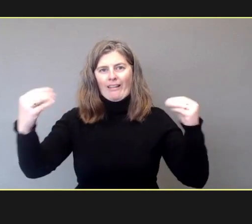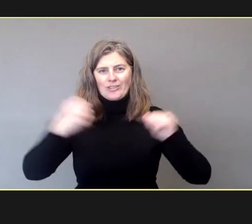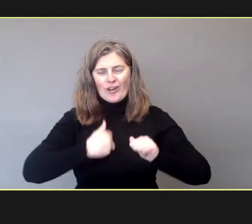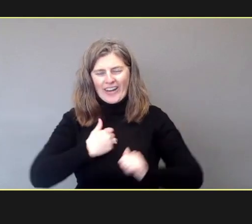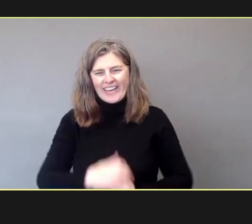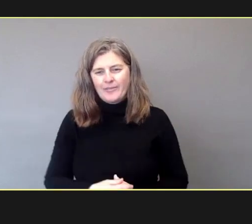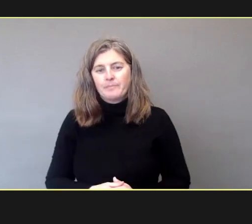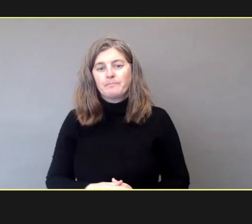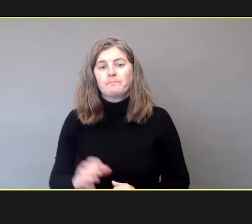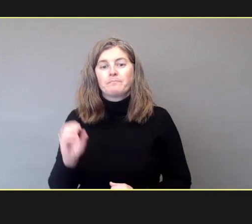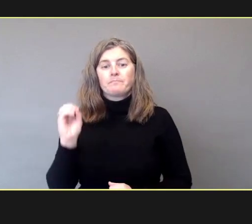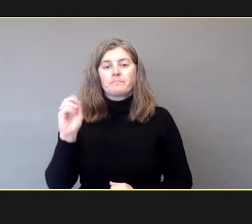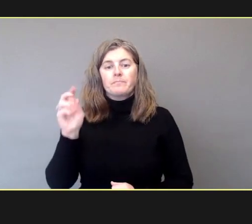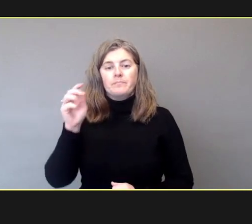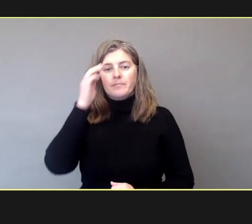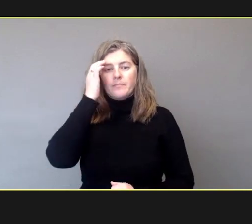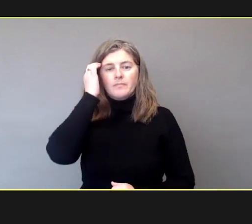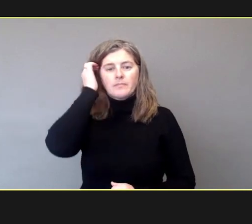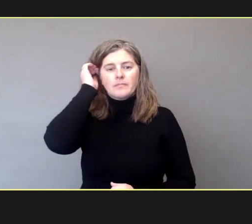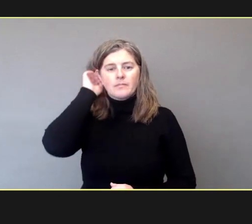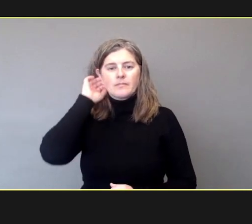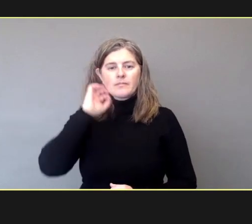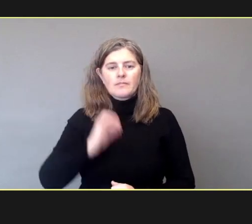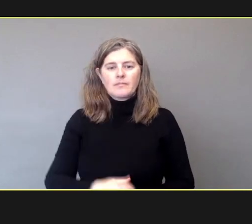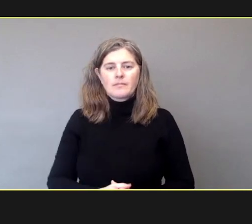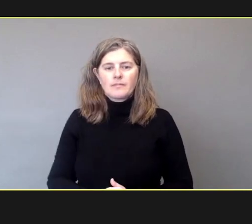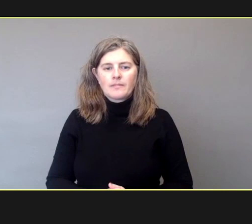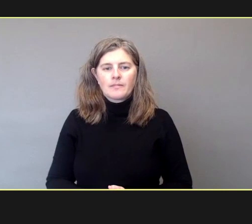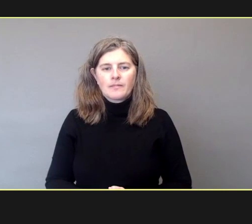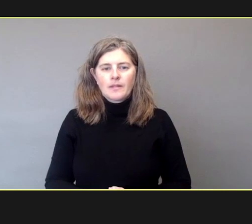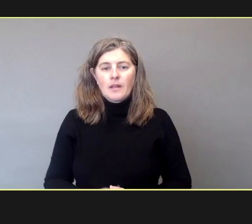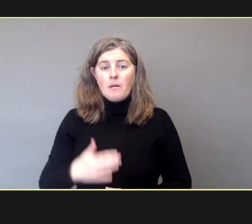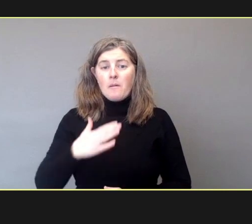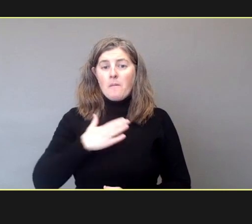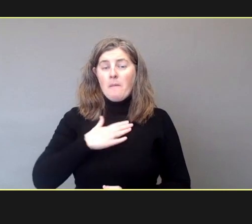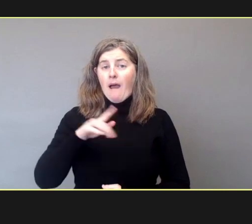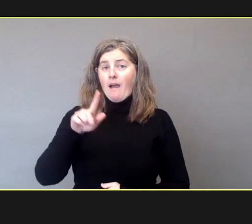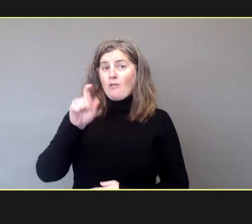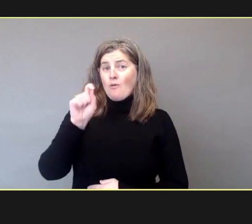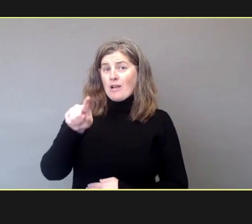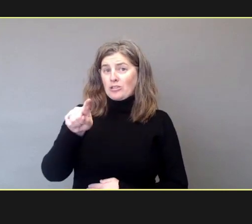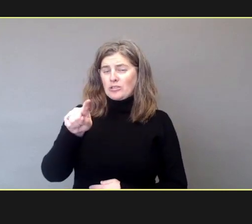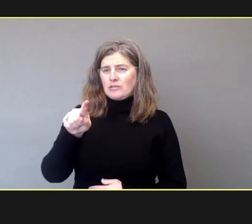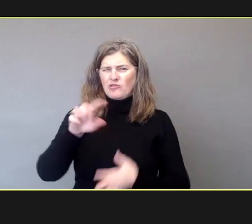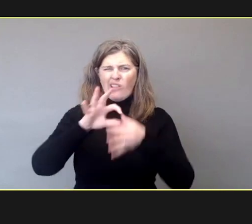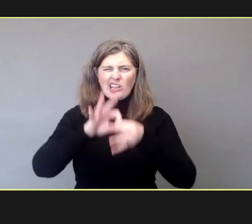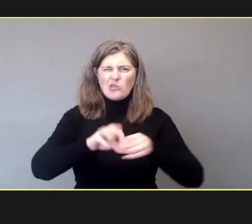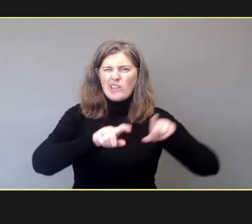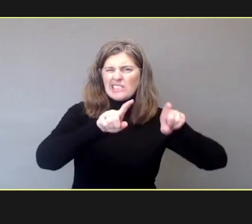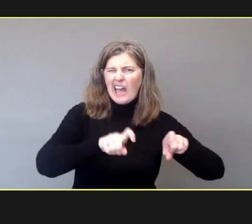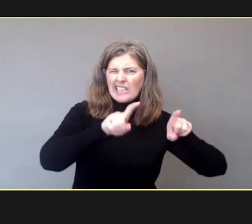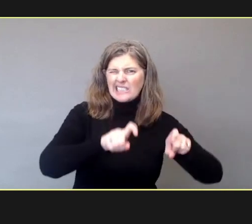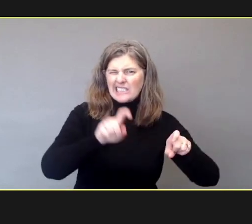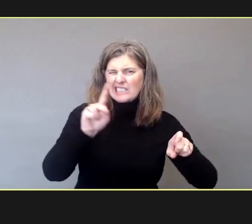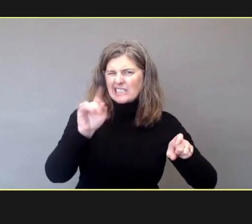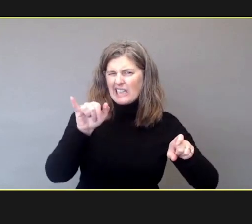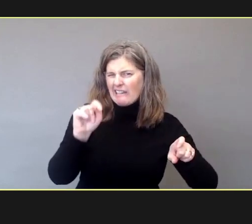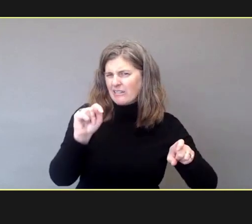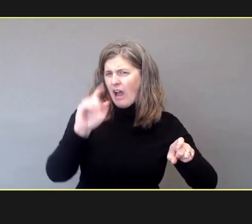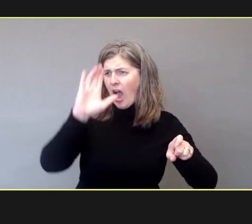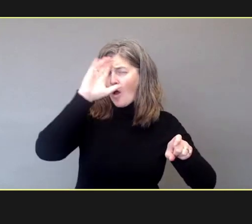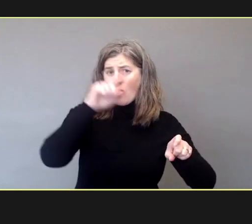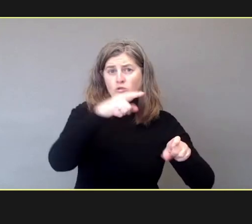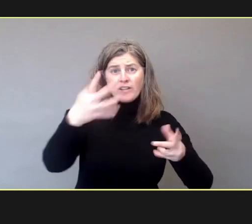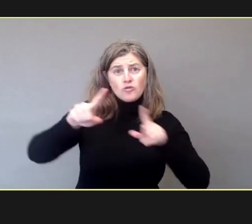move. Okay, this is better. So my question is just about the test kits. So I know you guys ordered